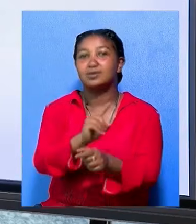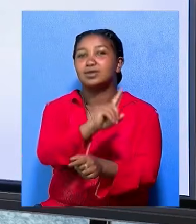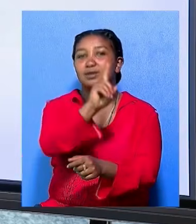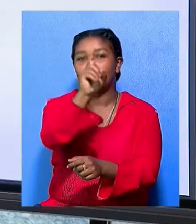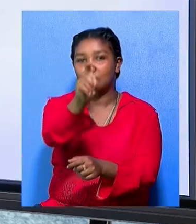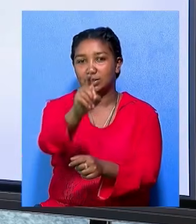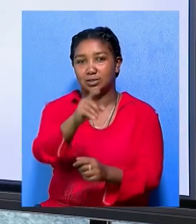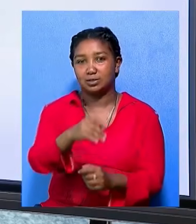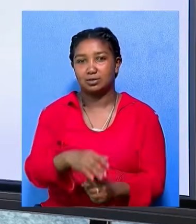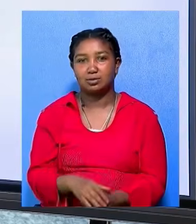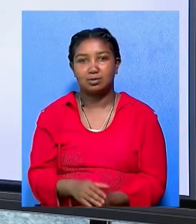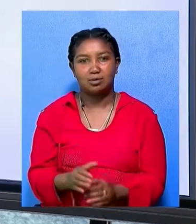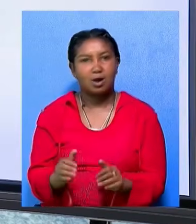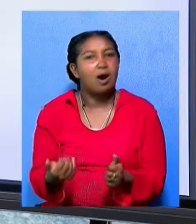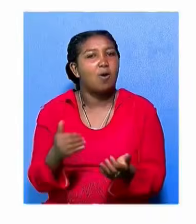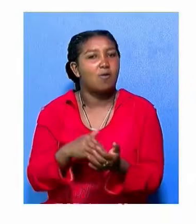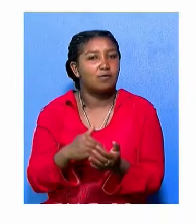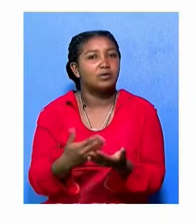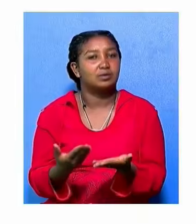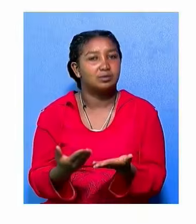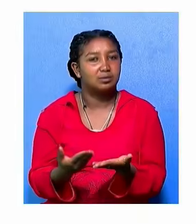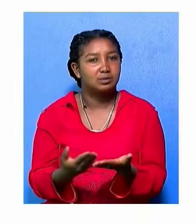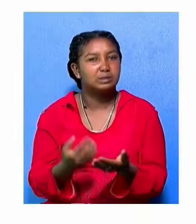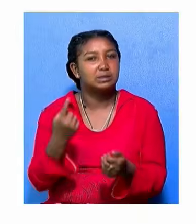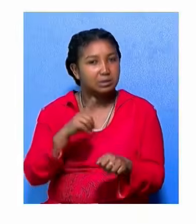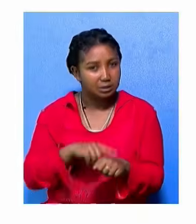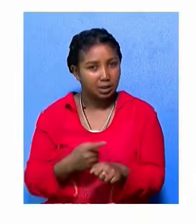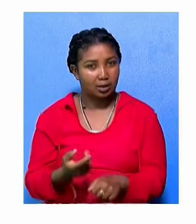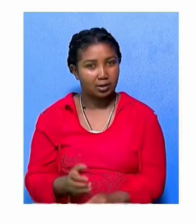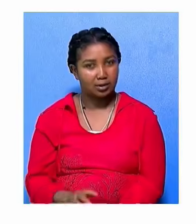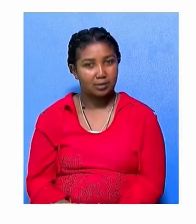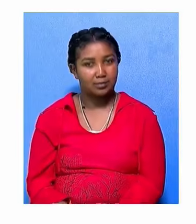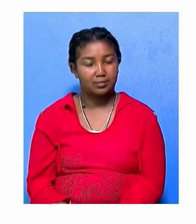question, how often?